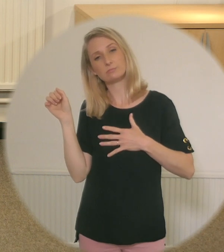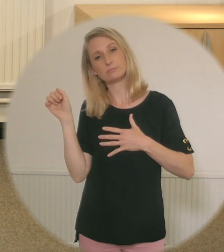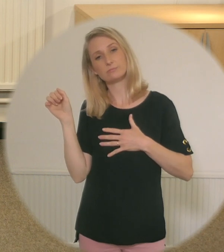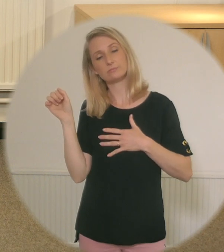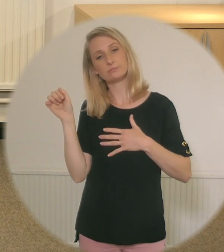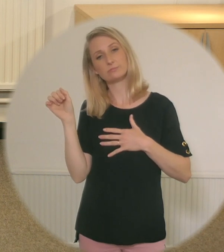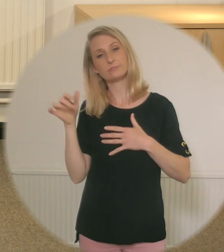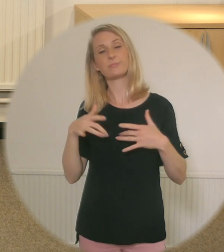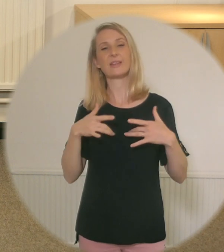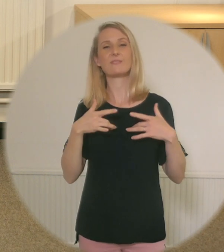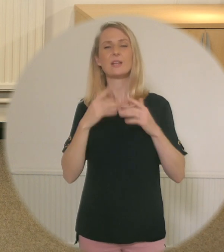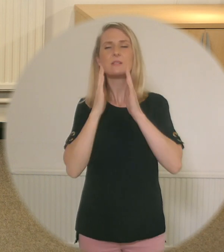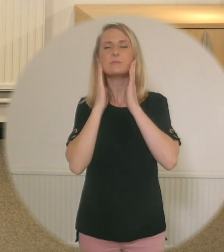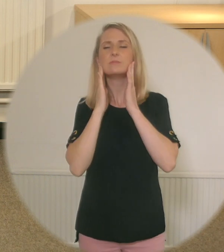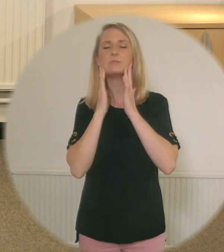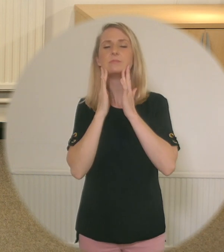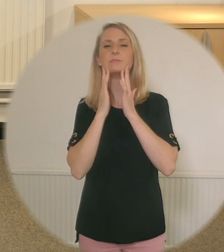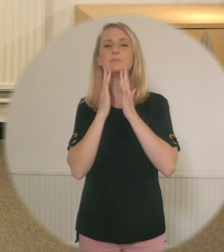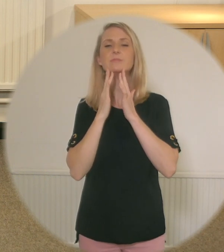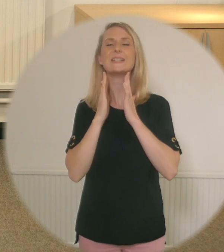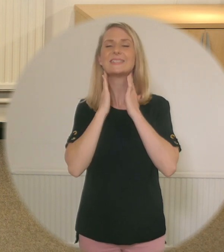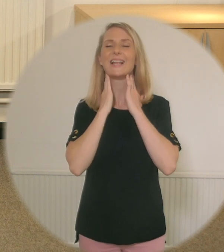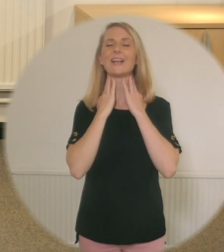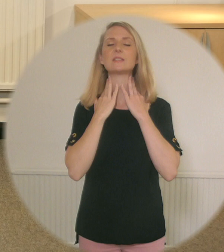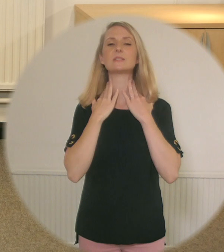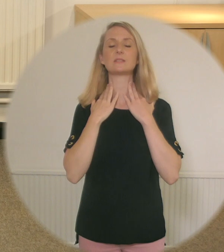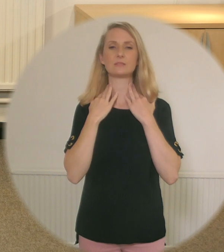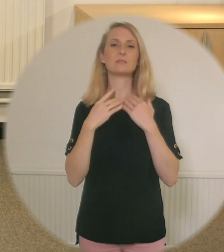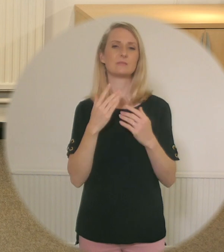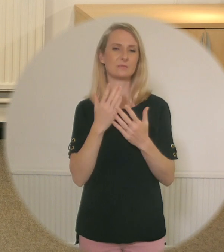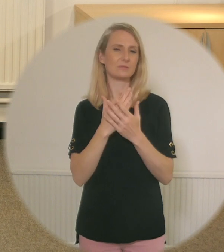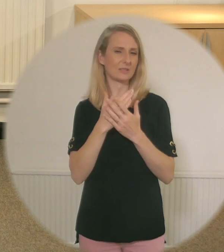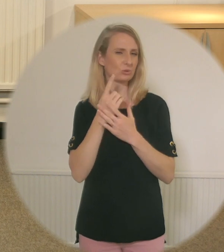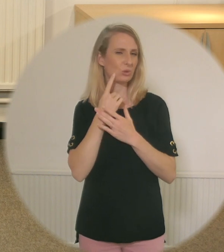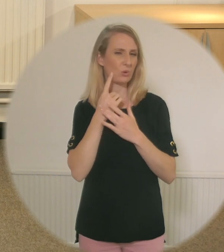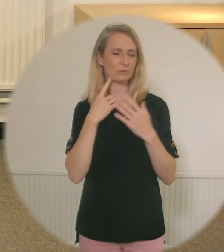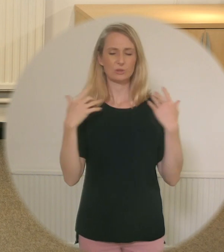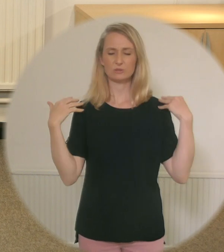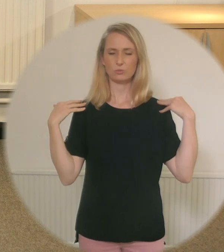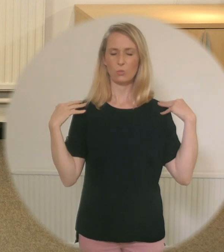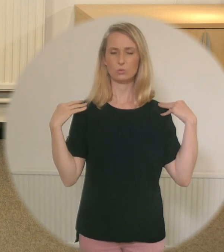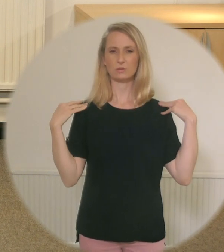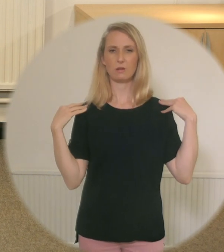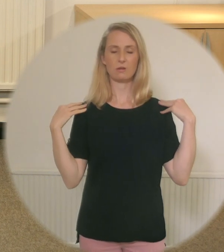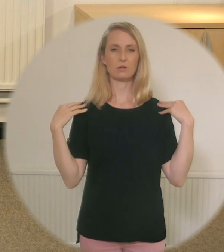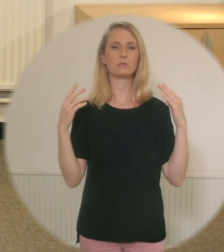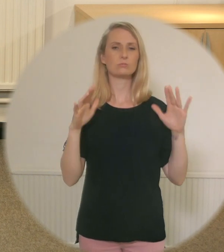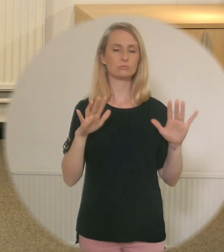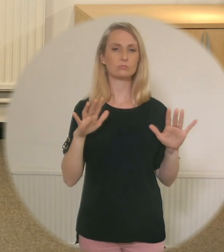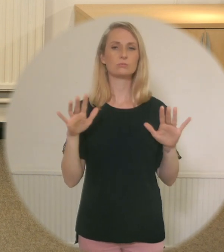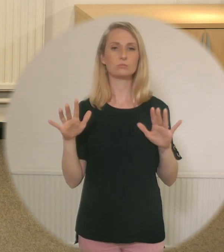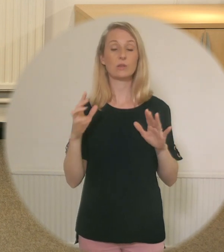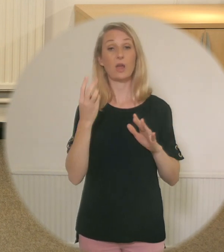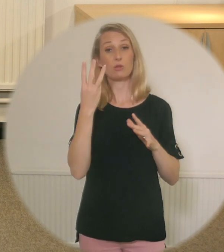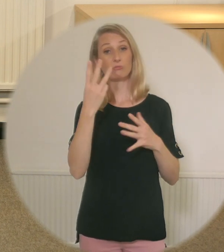softening through your jaw and your neck and your shoulders. We'll take 3 breaths, and you can have